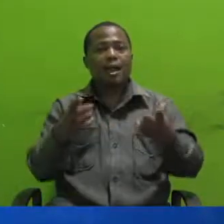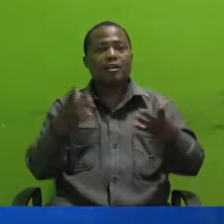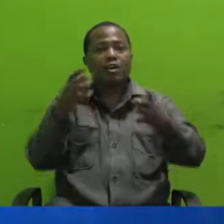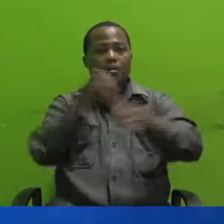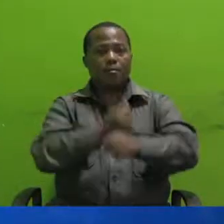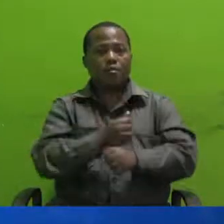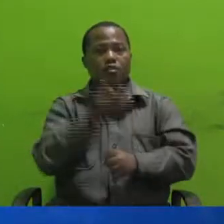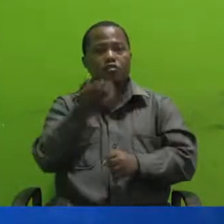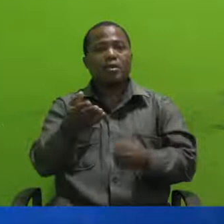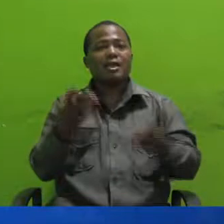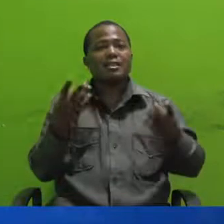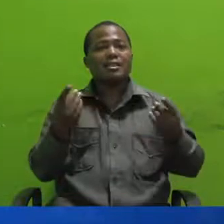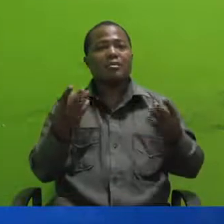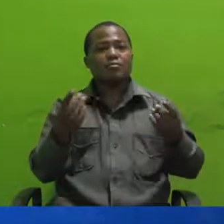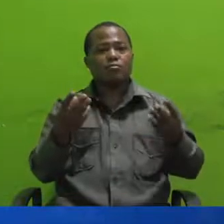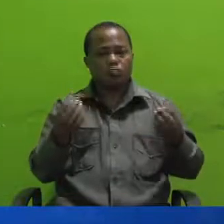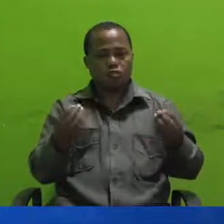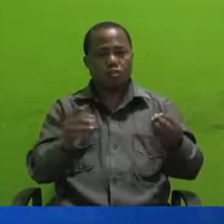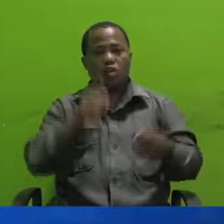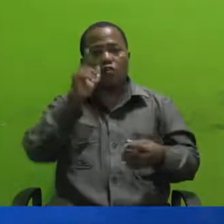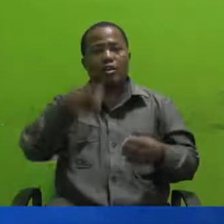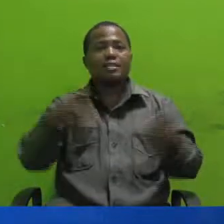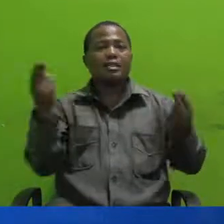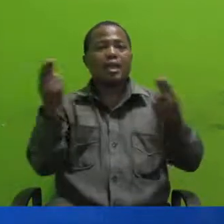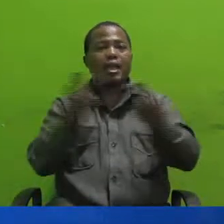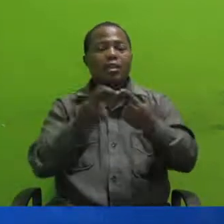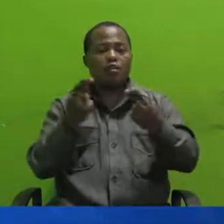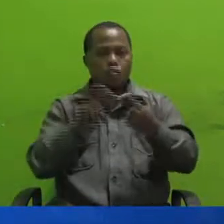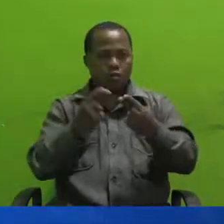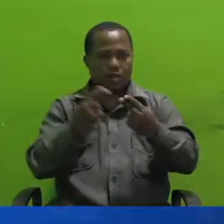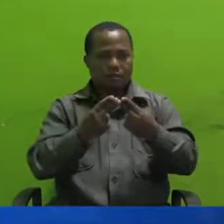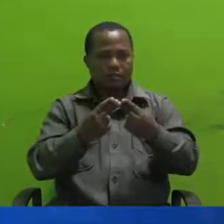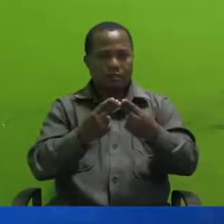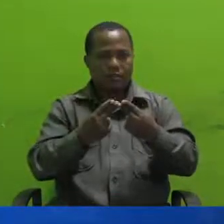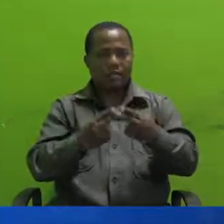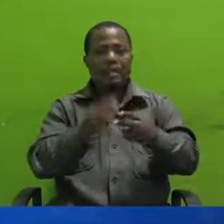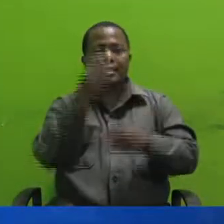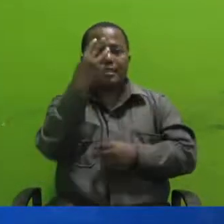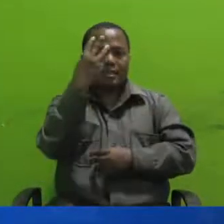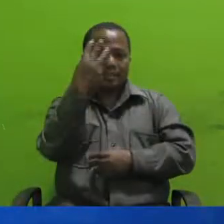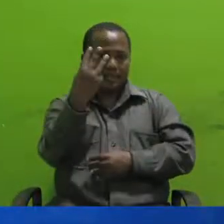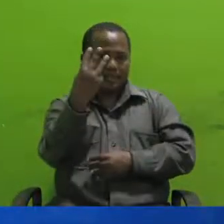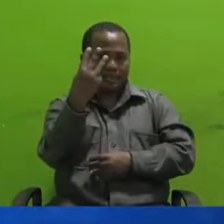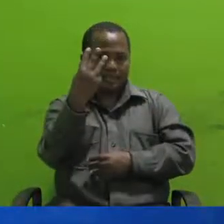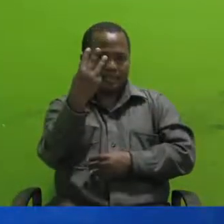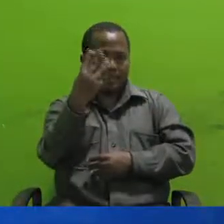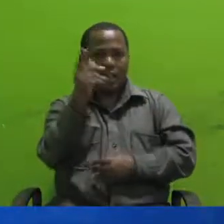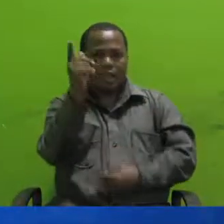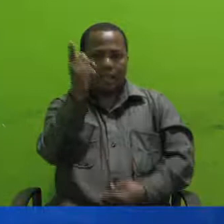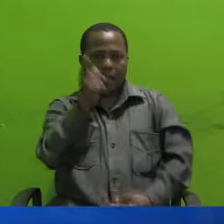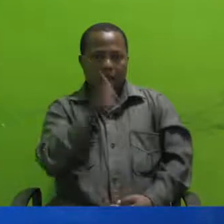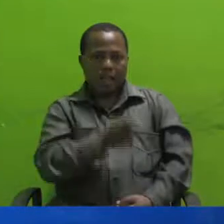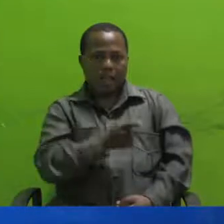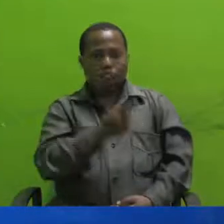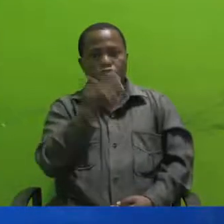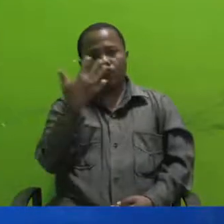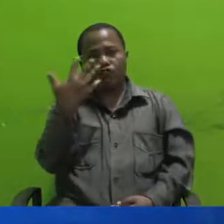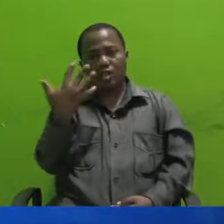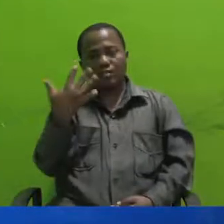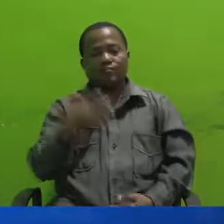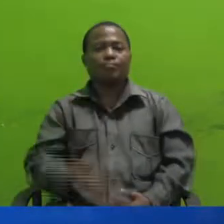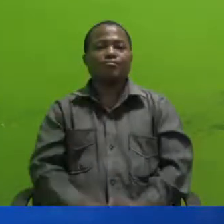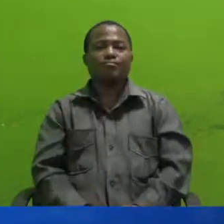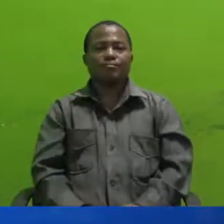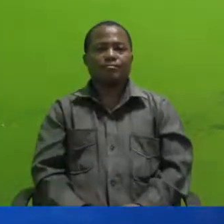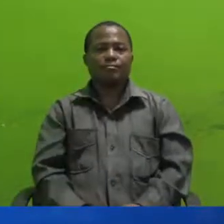it into more simpler form, which is equal to 3 out of